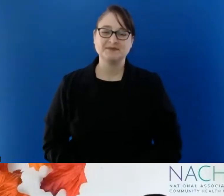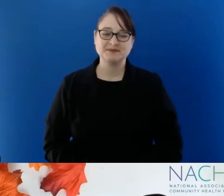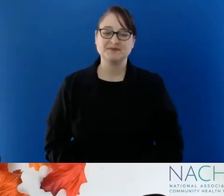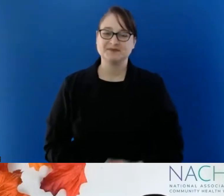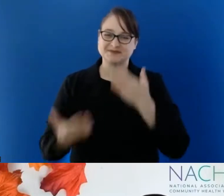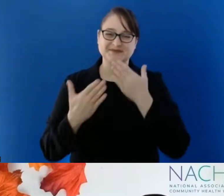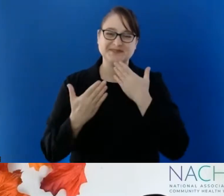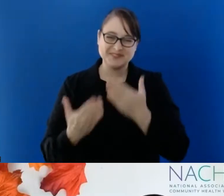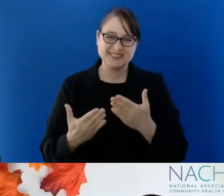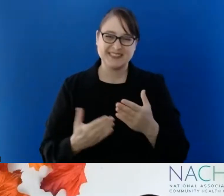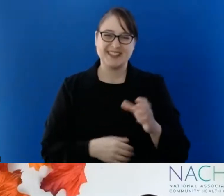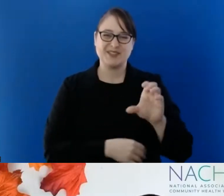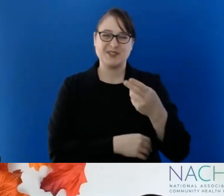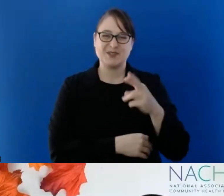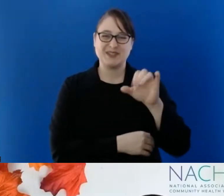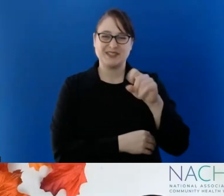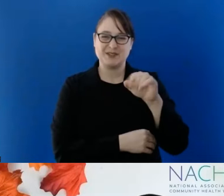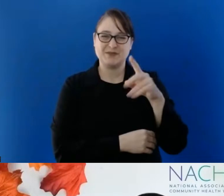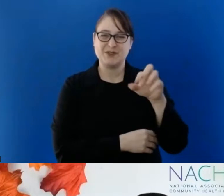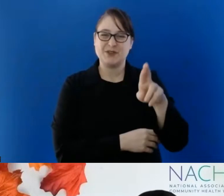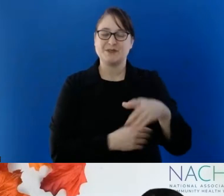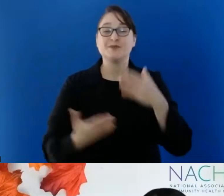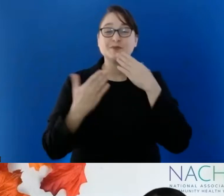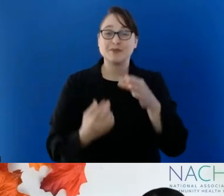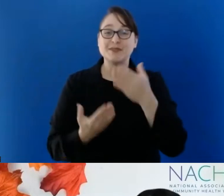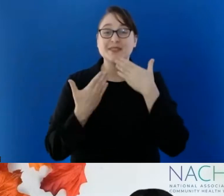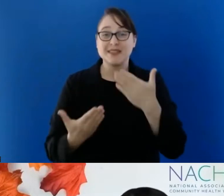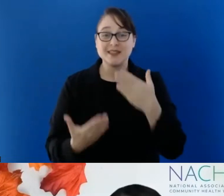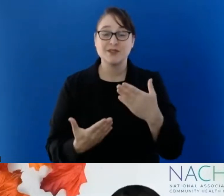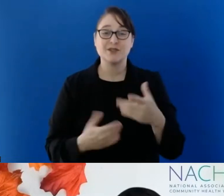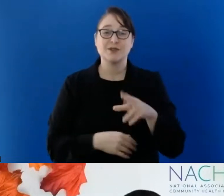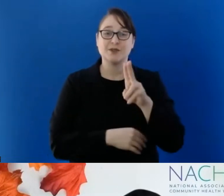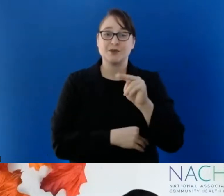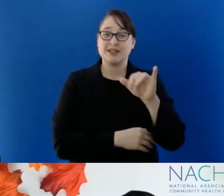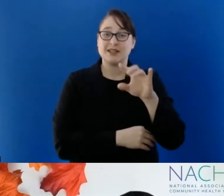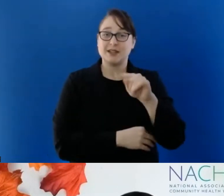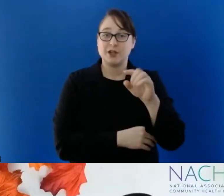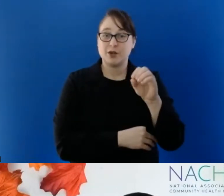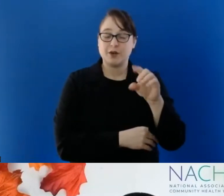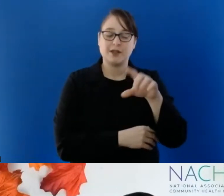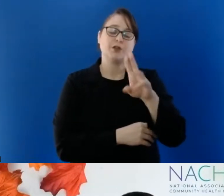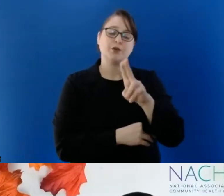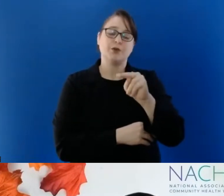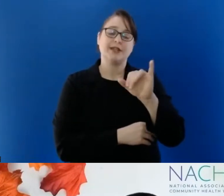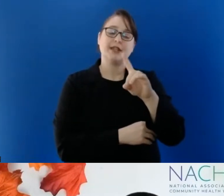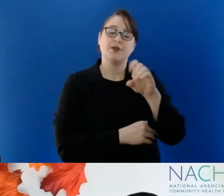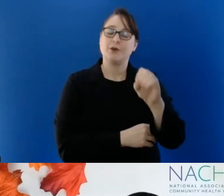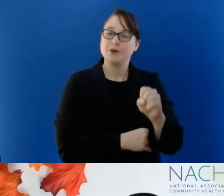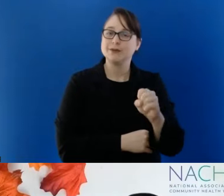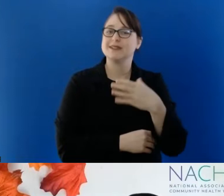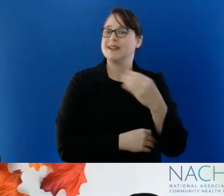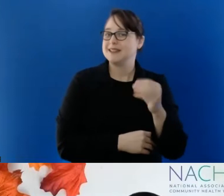Thank you, Christopher. We want to give a special thank you to UnidosUS and the CDC team for helping us so much through